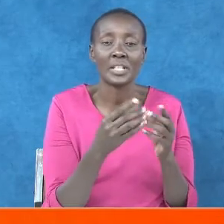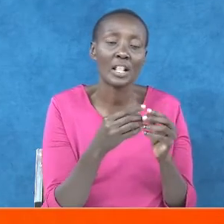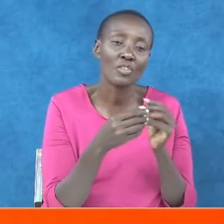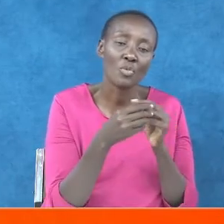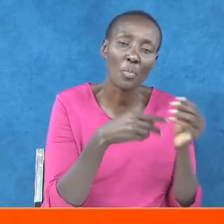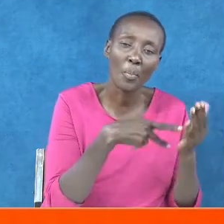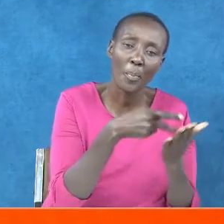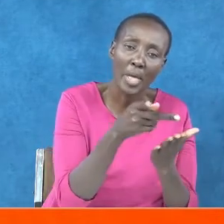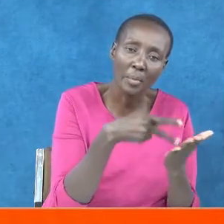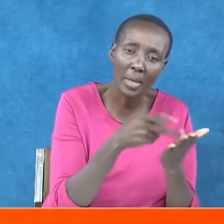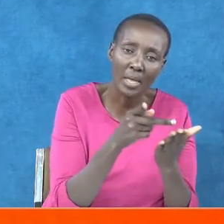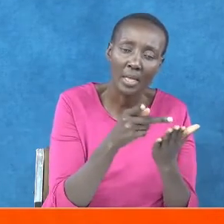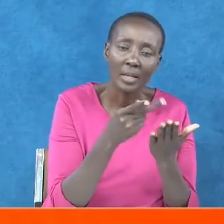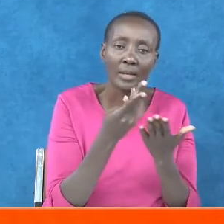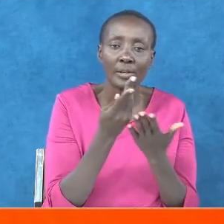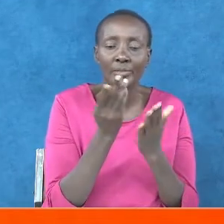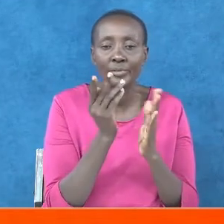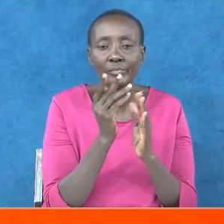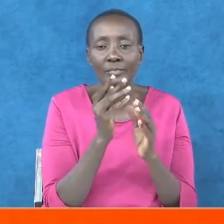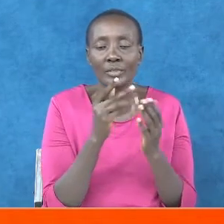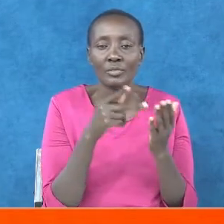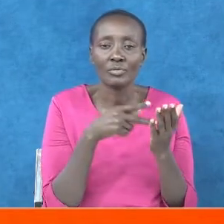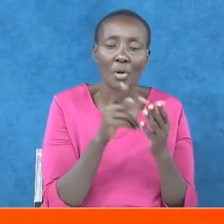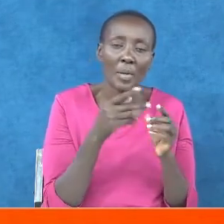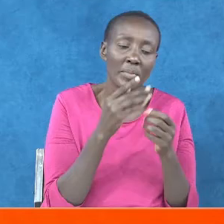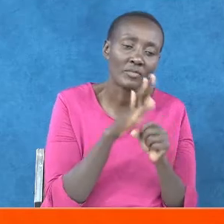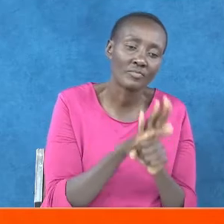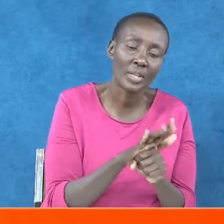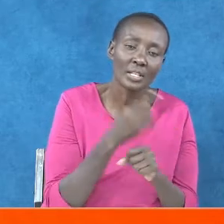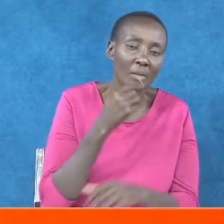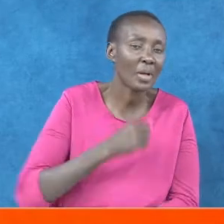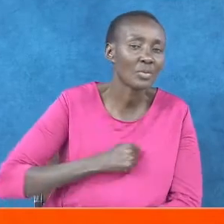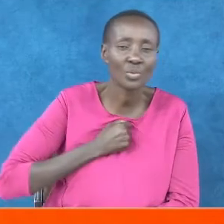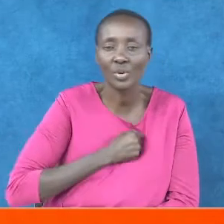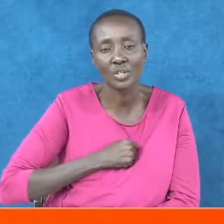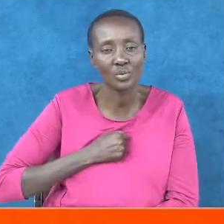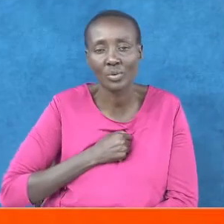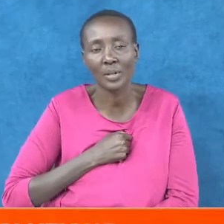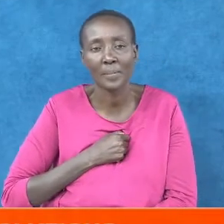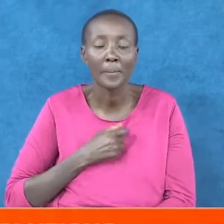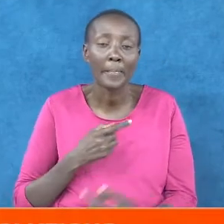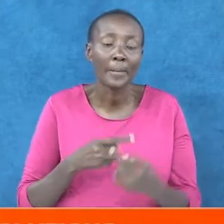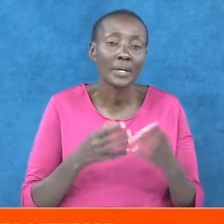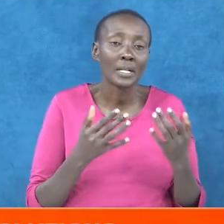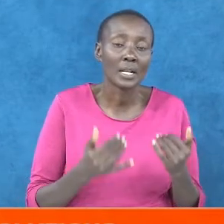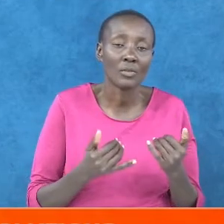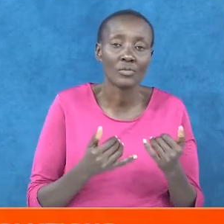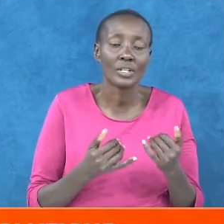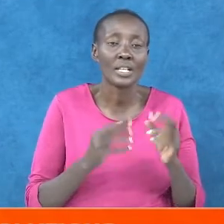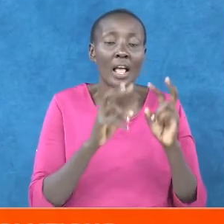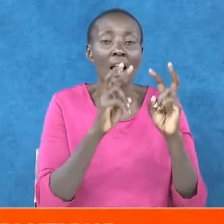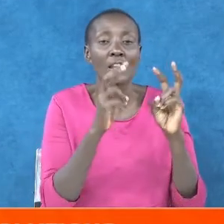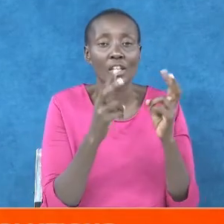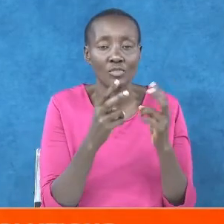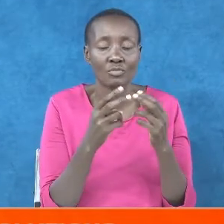deceased murdered person's family in the form of money to placate them and tell them sorry for what happened. Right. But you see, this is a matter,